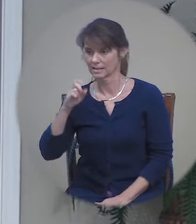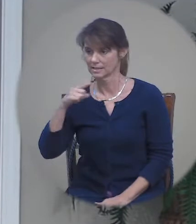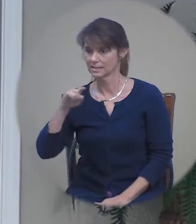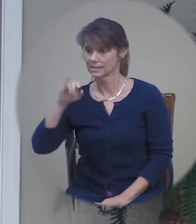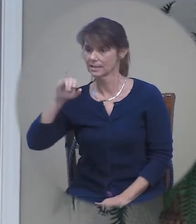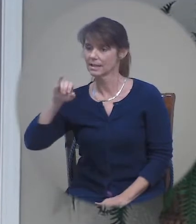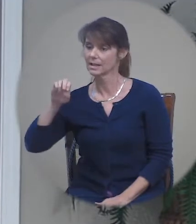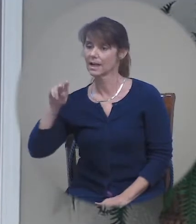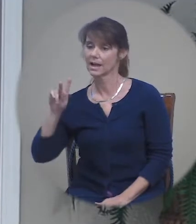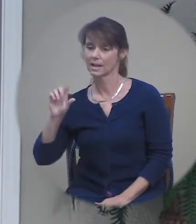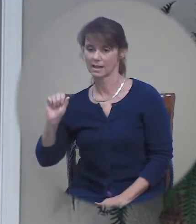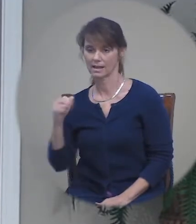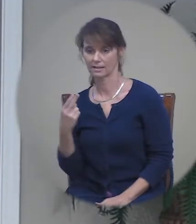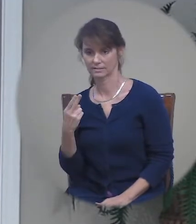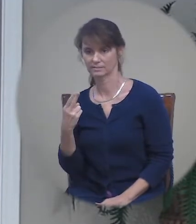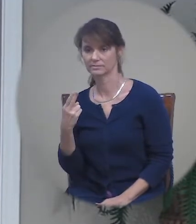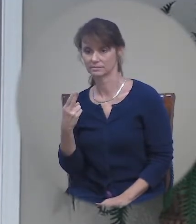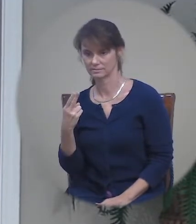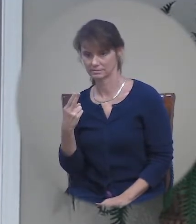soon as Hezekiah